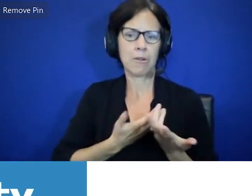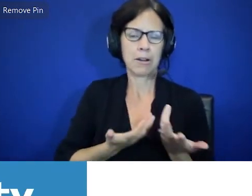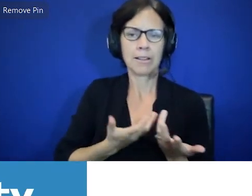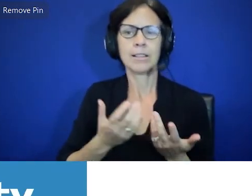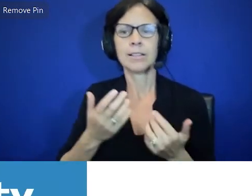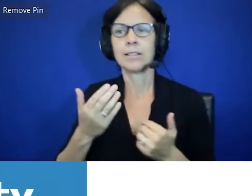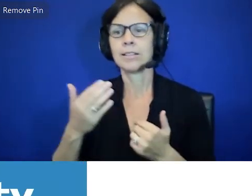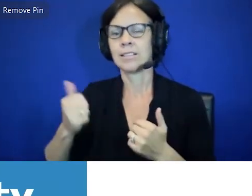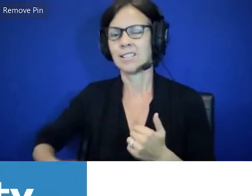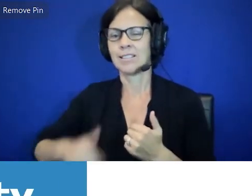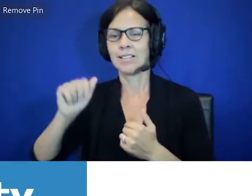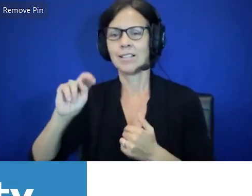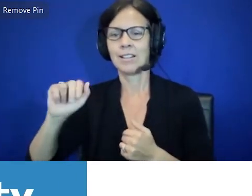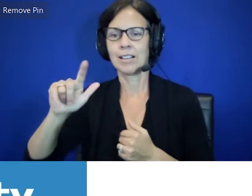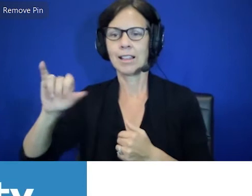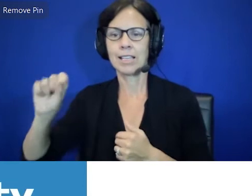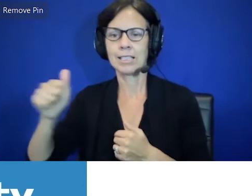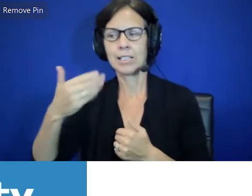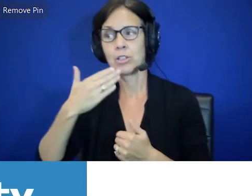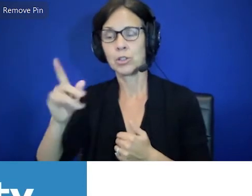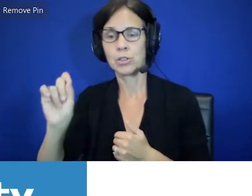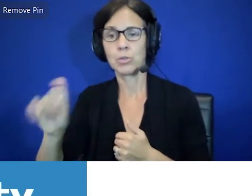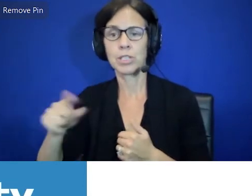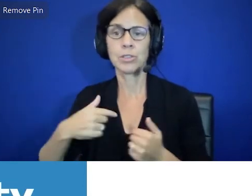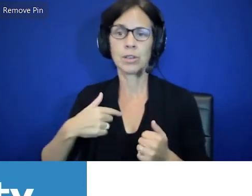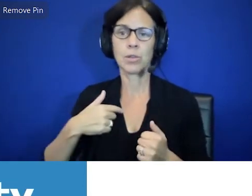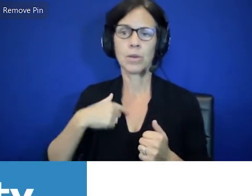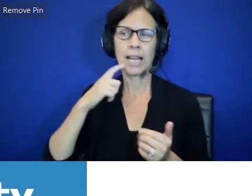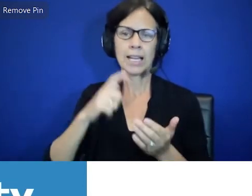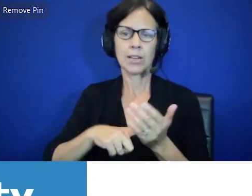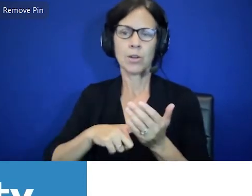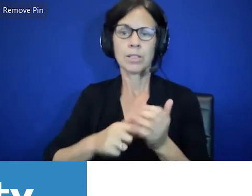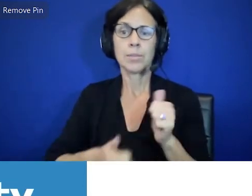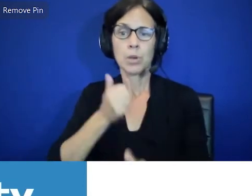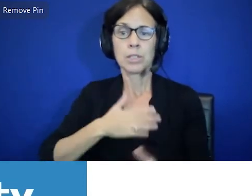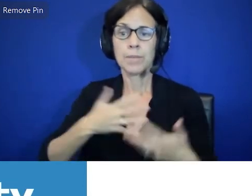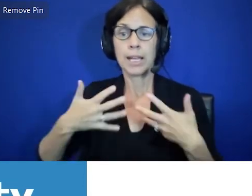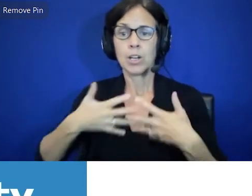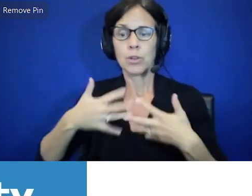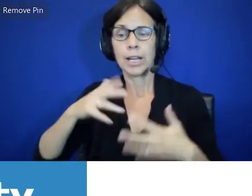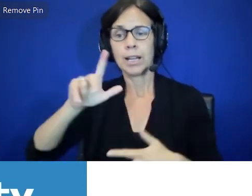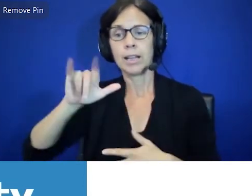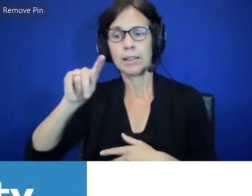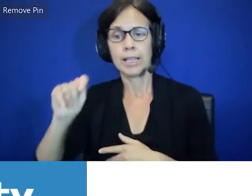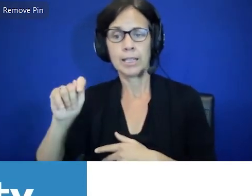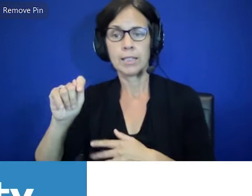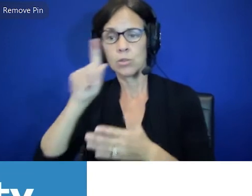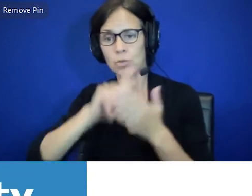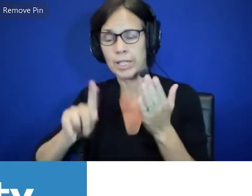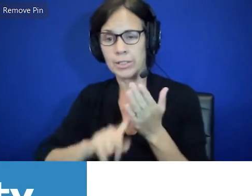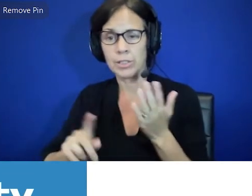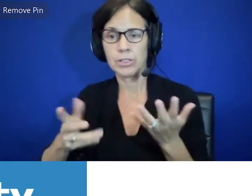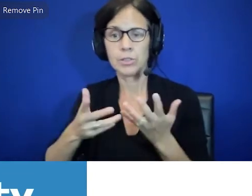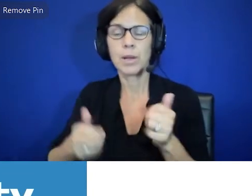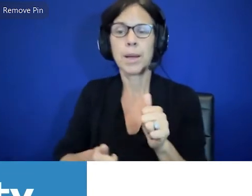So what I saw in most of my gray literature research is that there